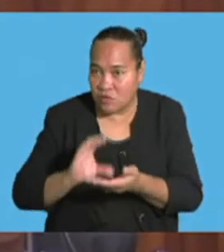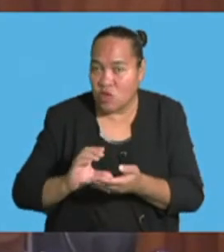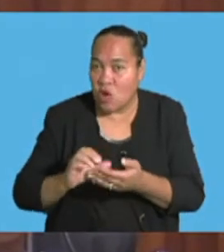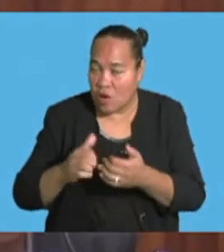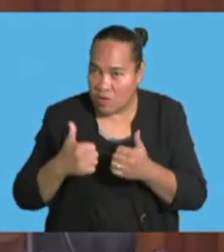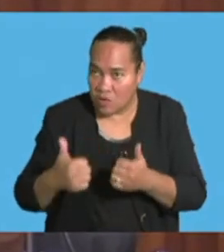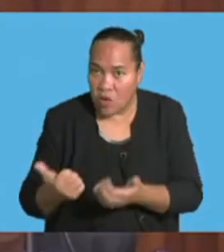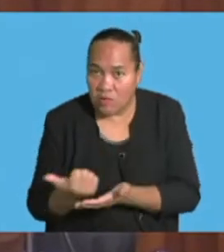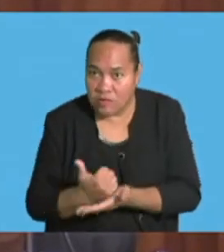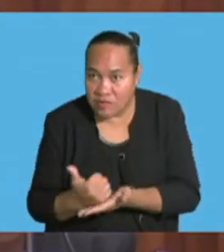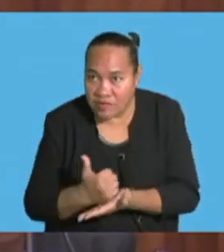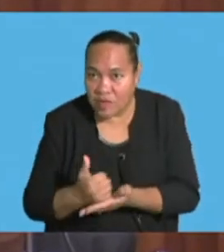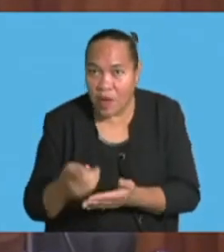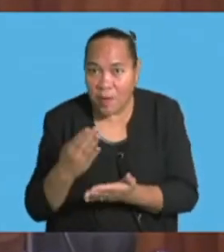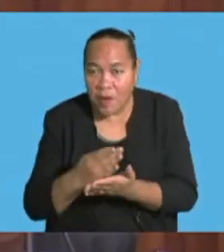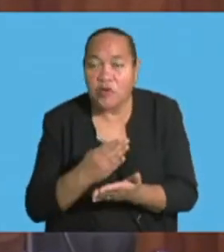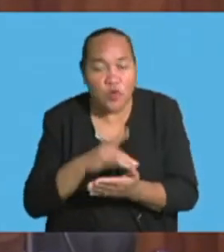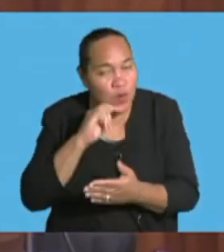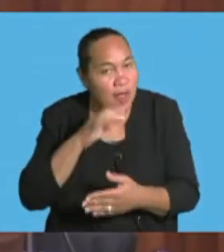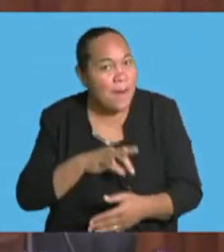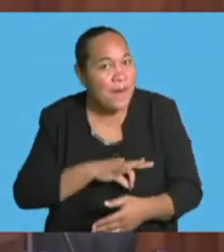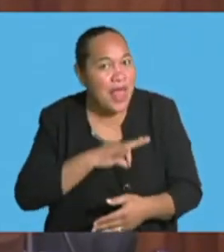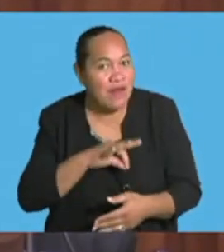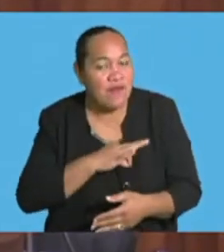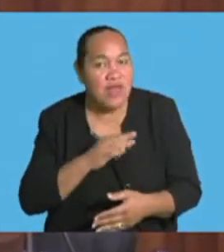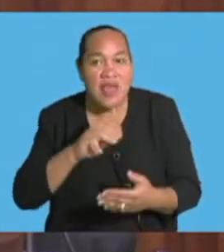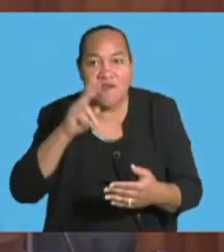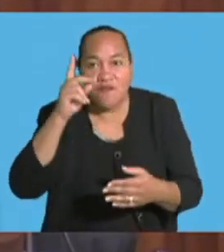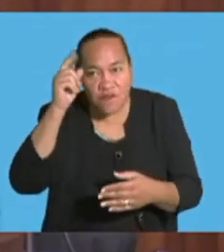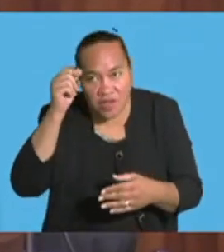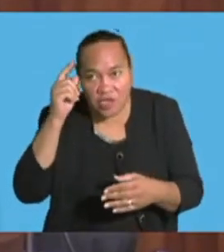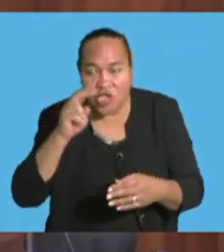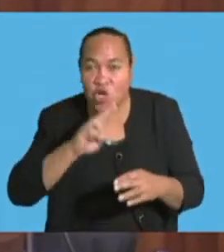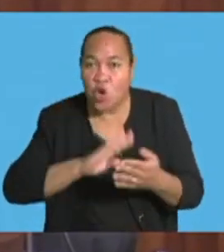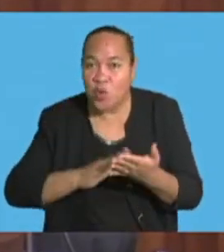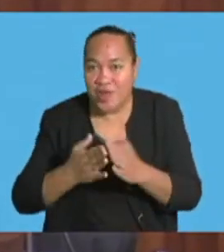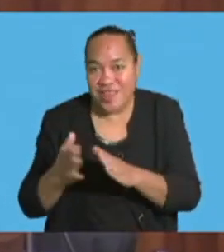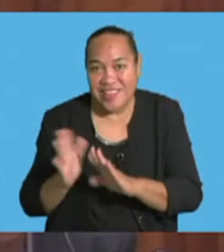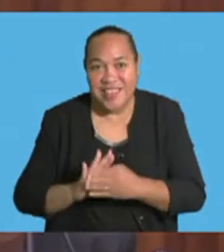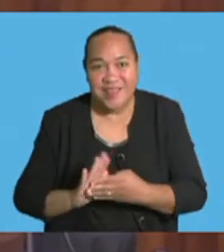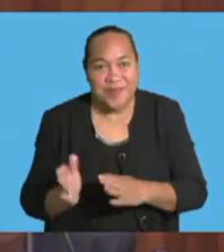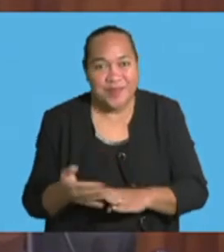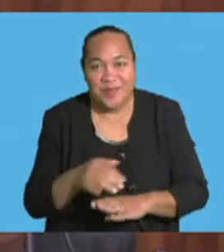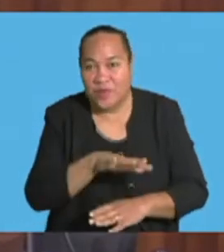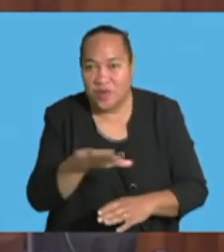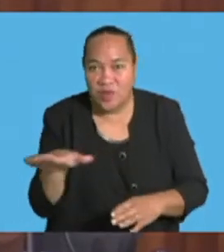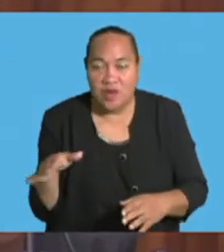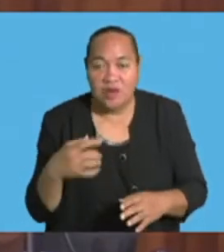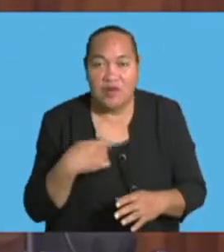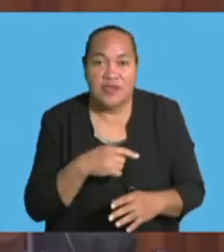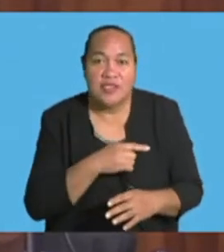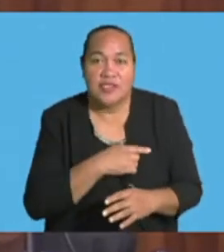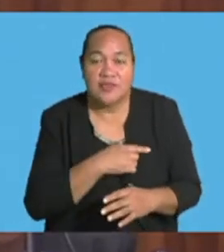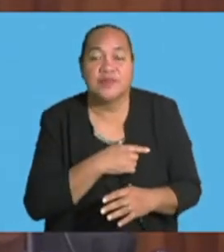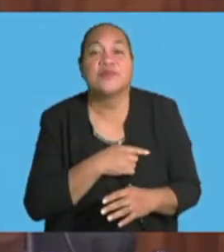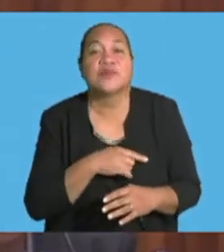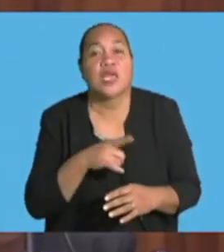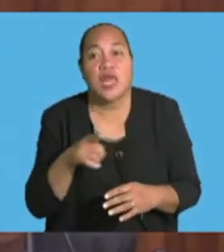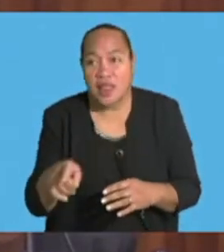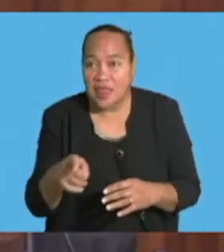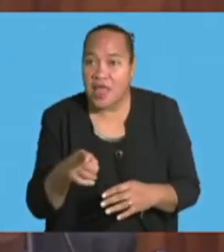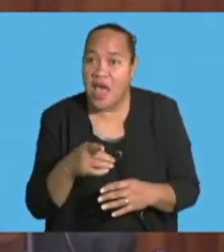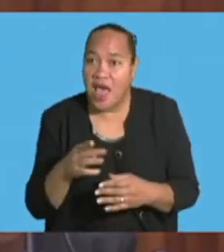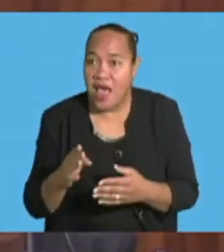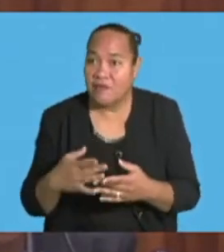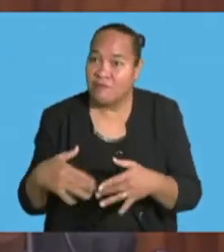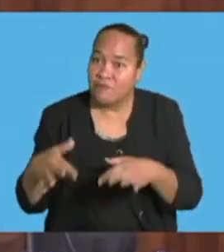that stands to benefit the Fijian community as a whole. The Ministry of Economy, under the commendable